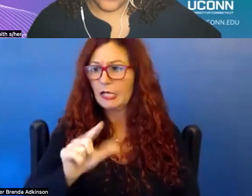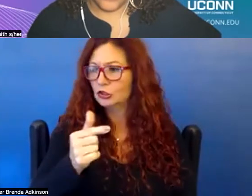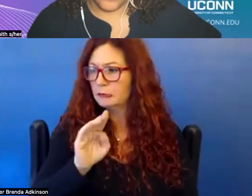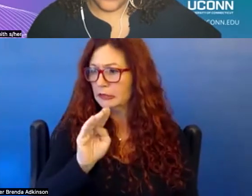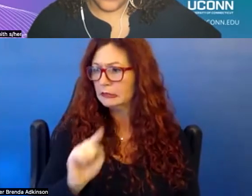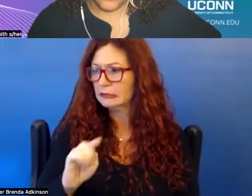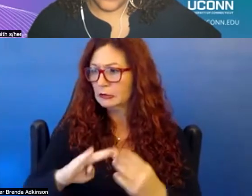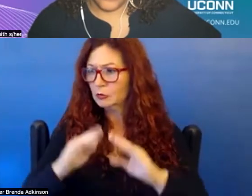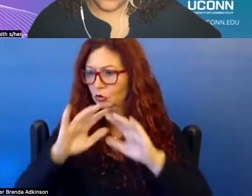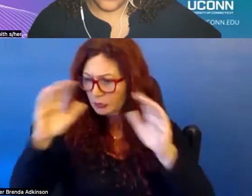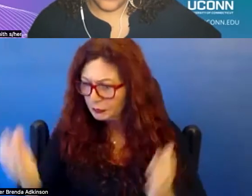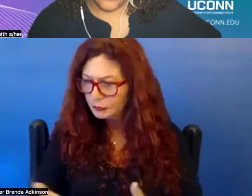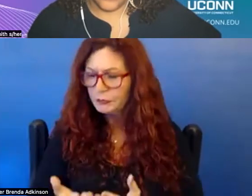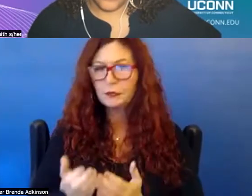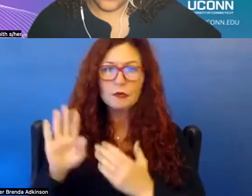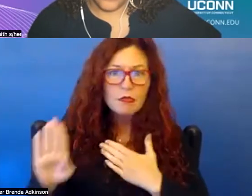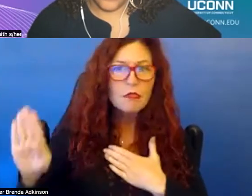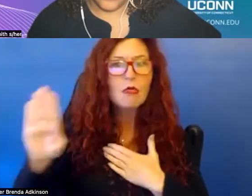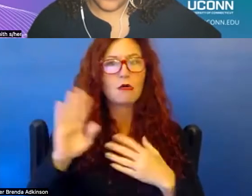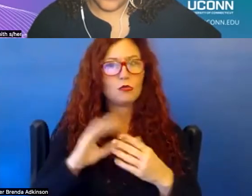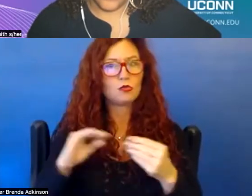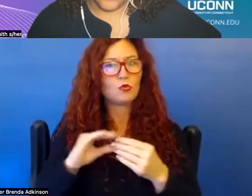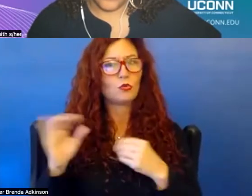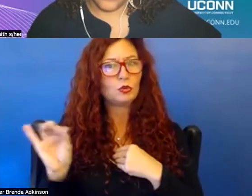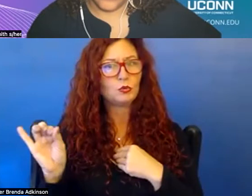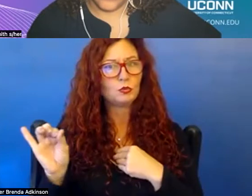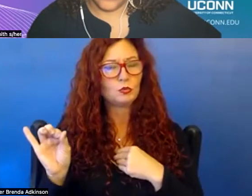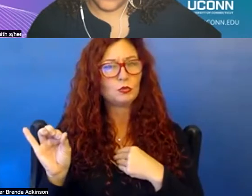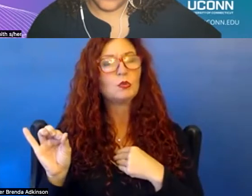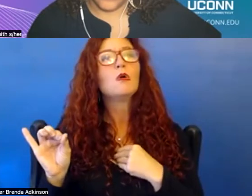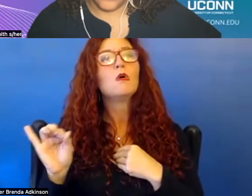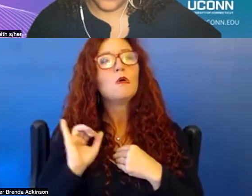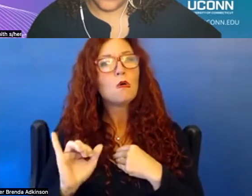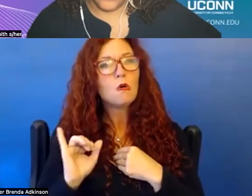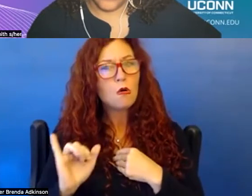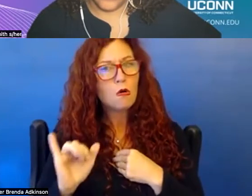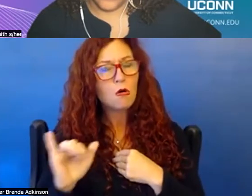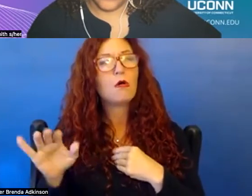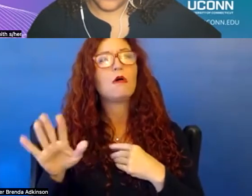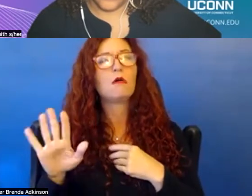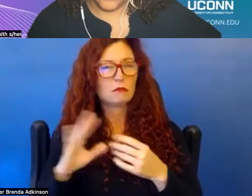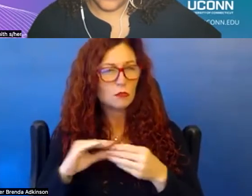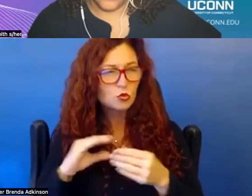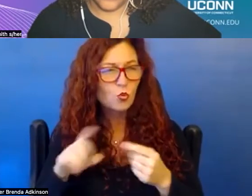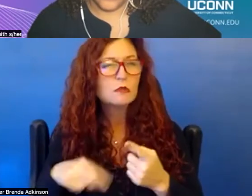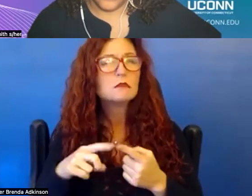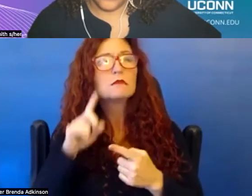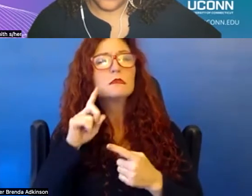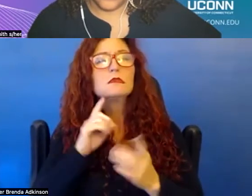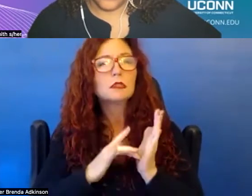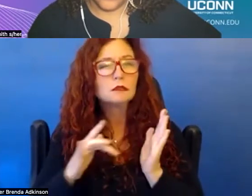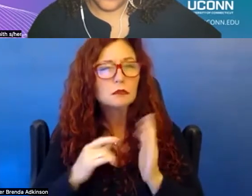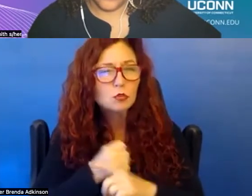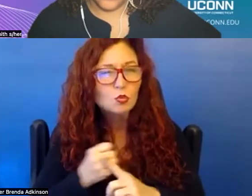women, all diasporic Black folks, really talking about sexual abuse and healing and